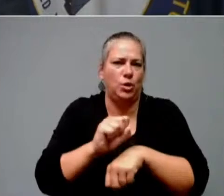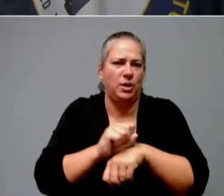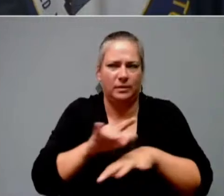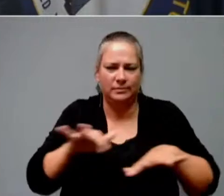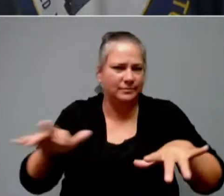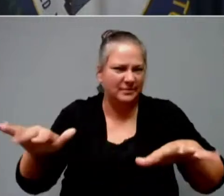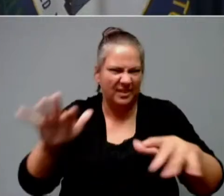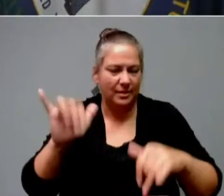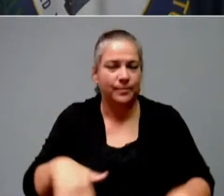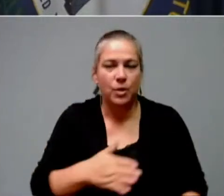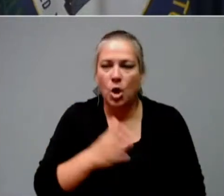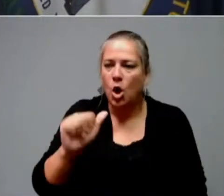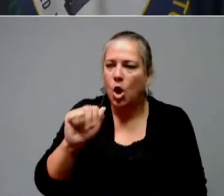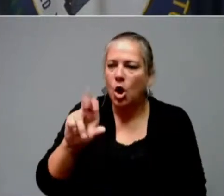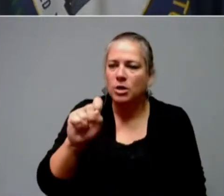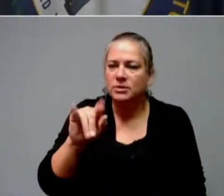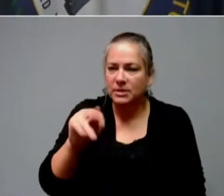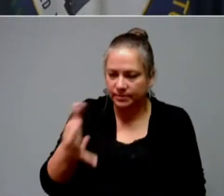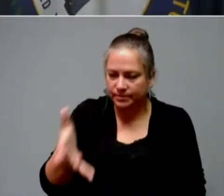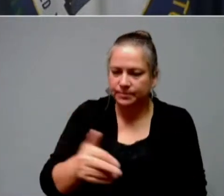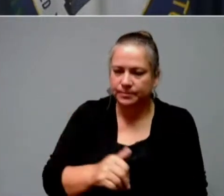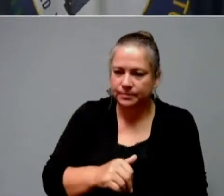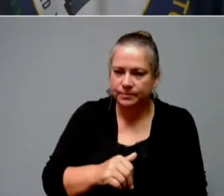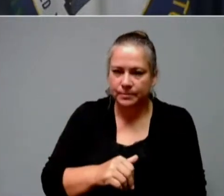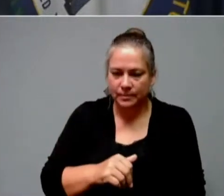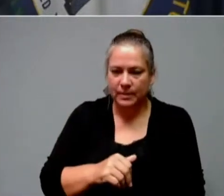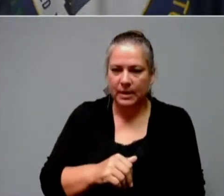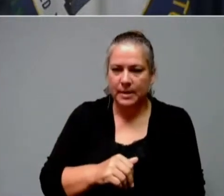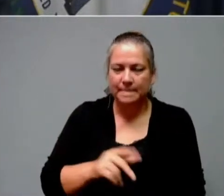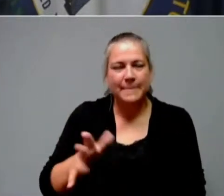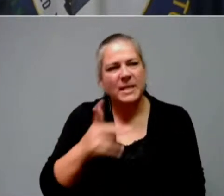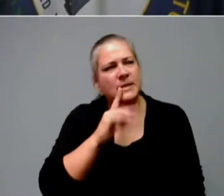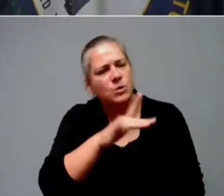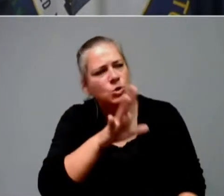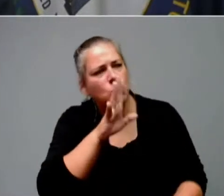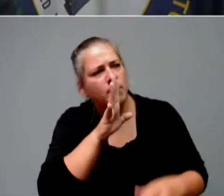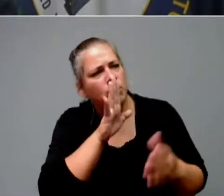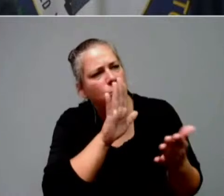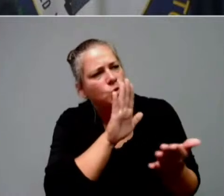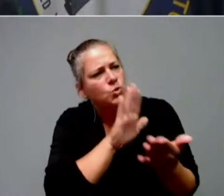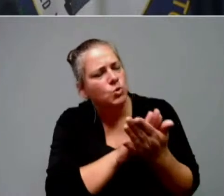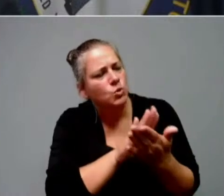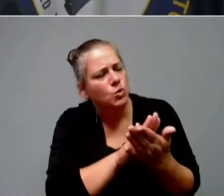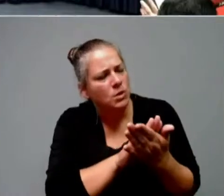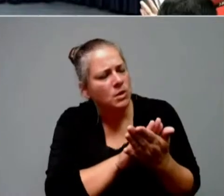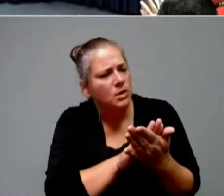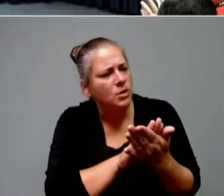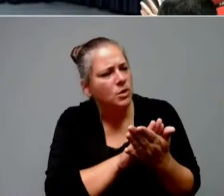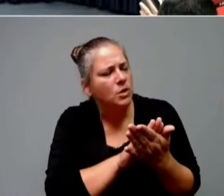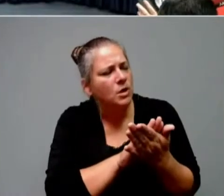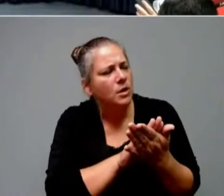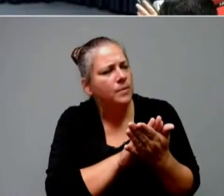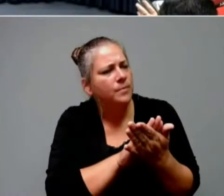Yeah, specifically looking at schools and do you see them needing to report